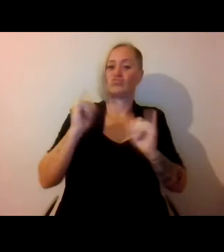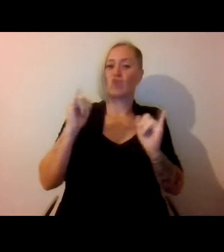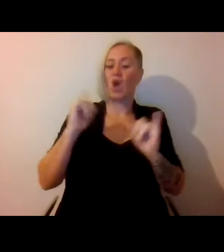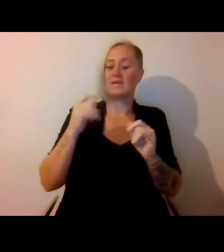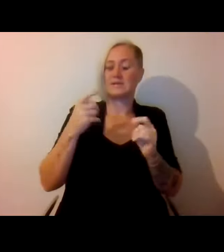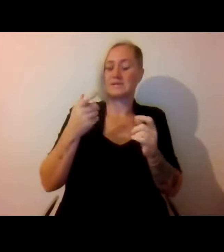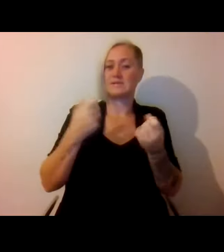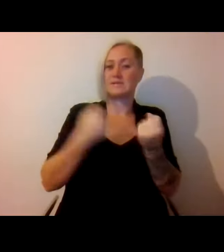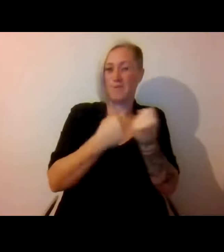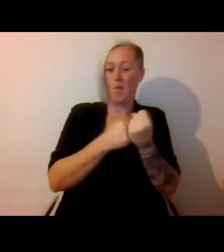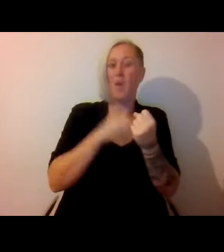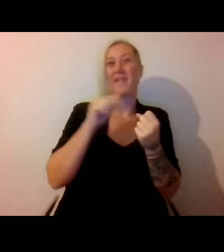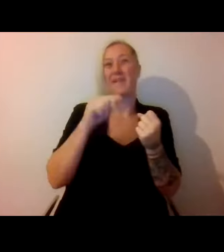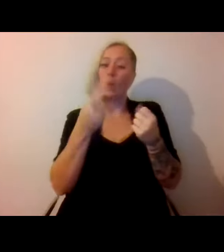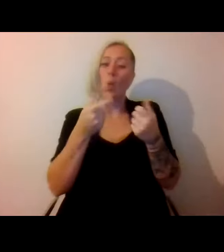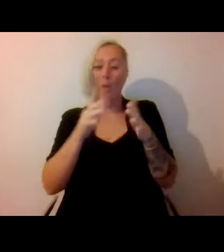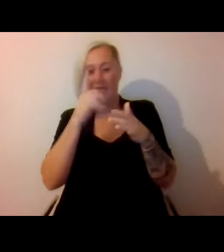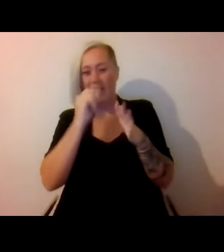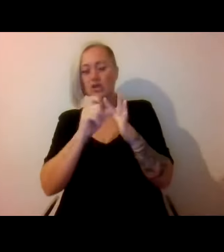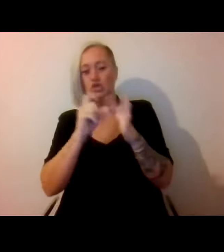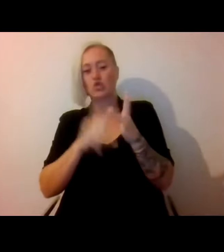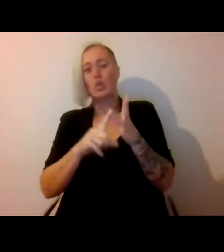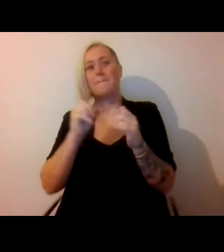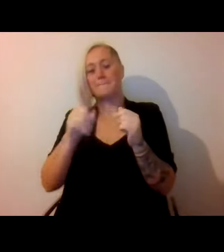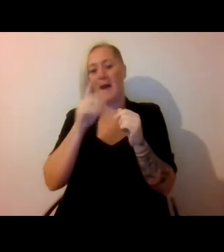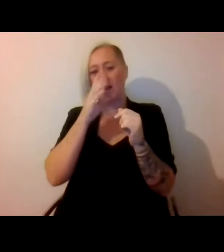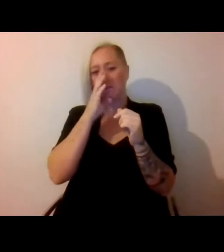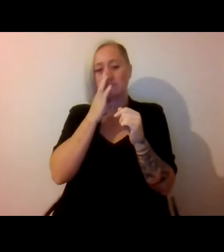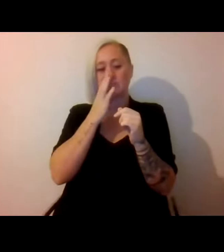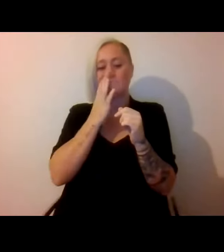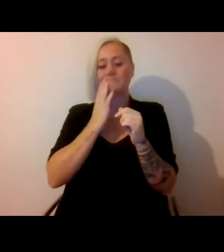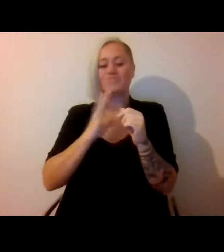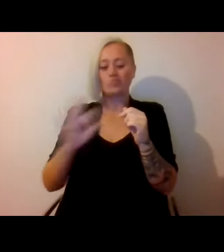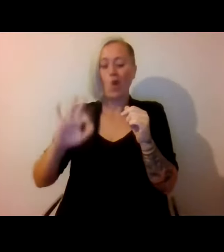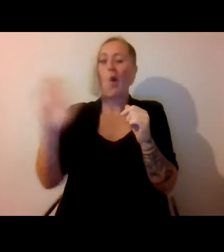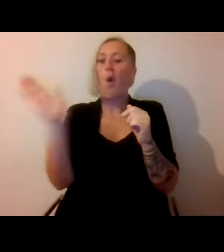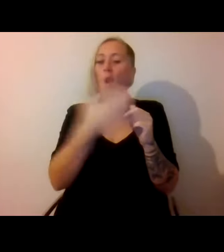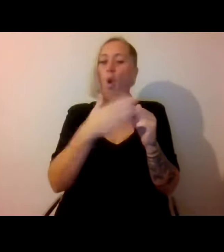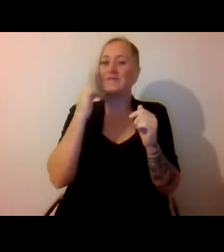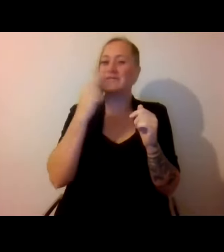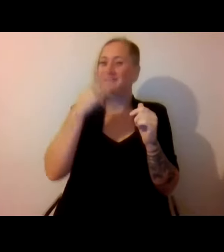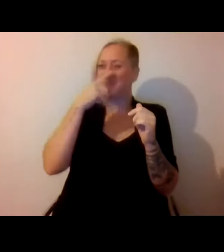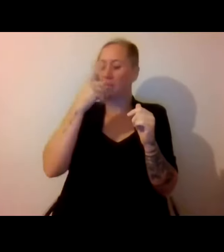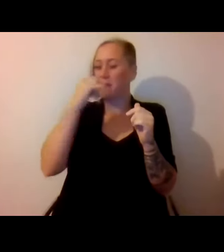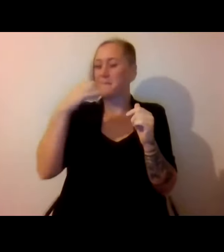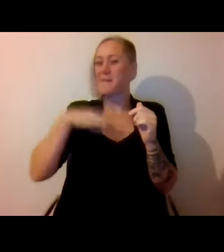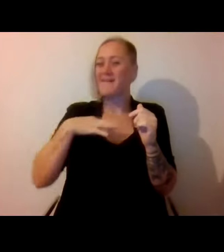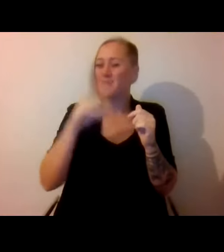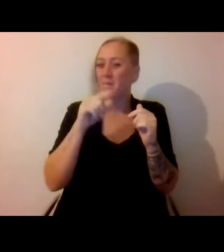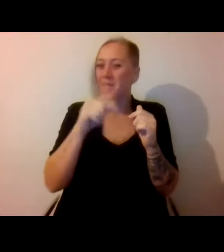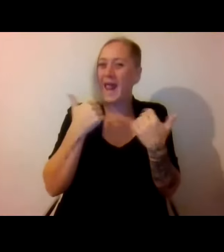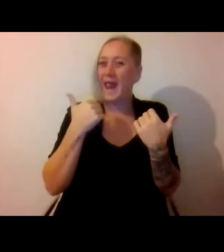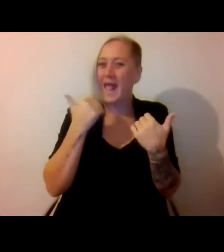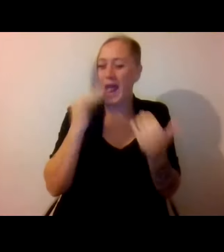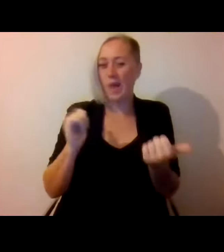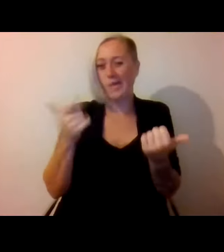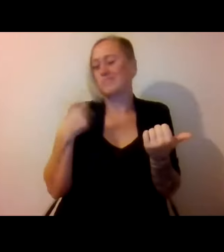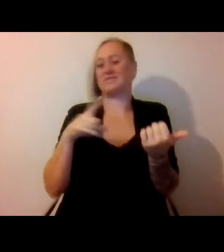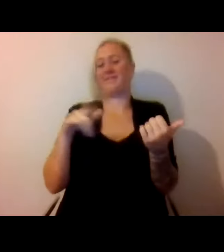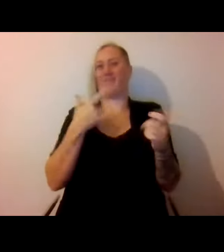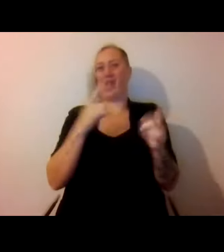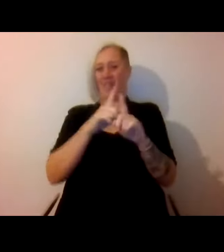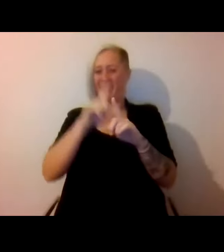do it. But it doesn't mean that not all deaf people can benefit from that anyway, because they may feel like they